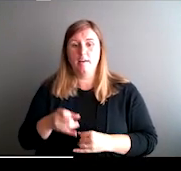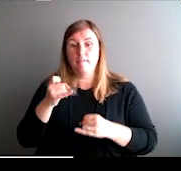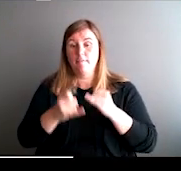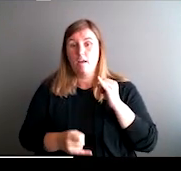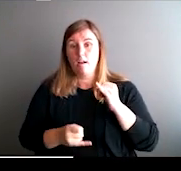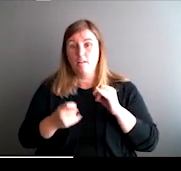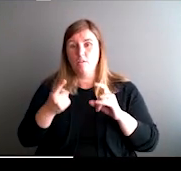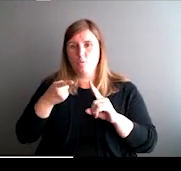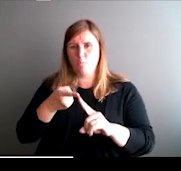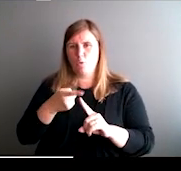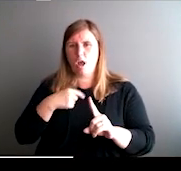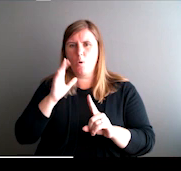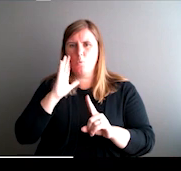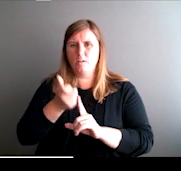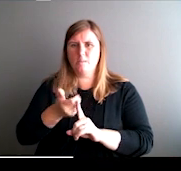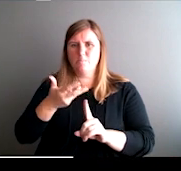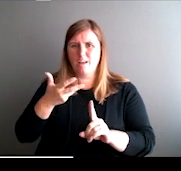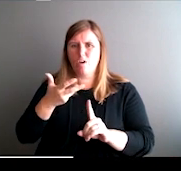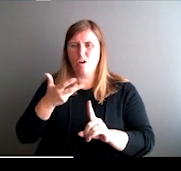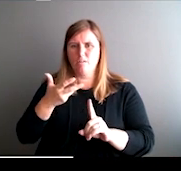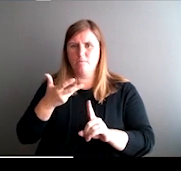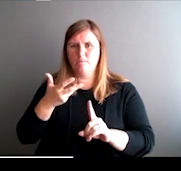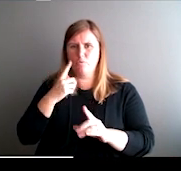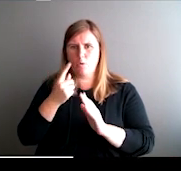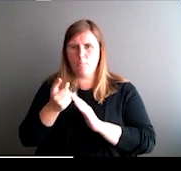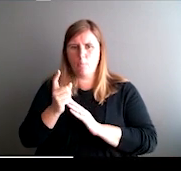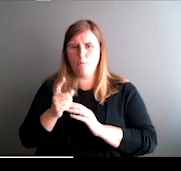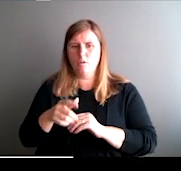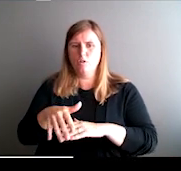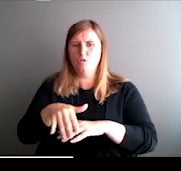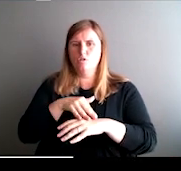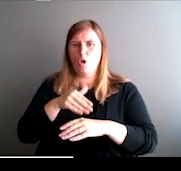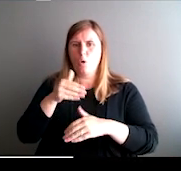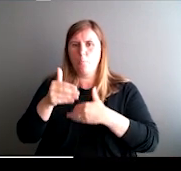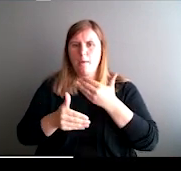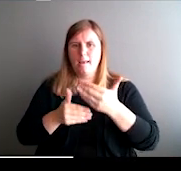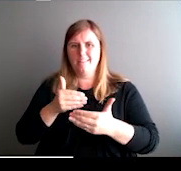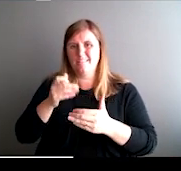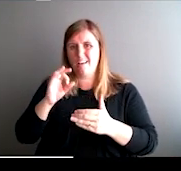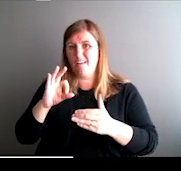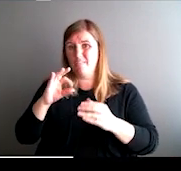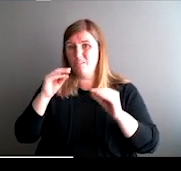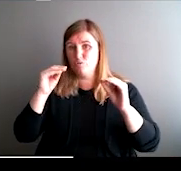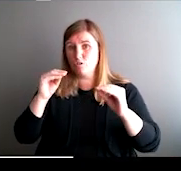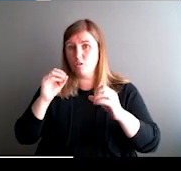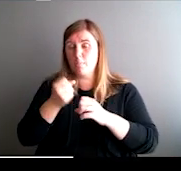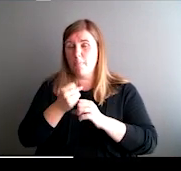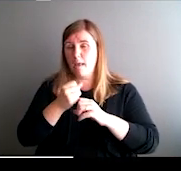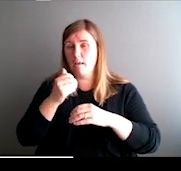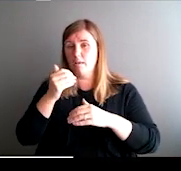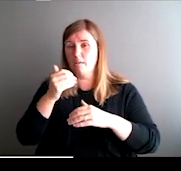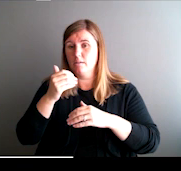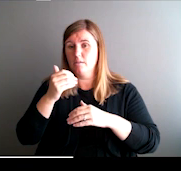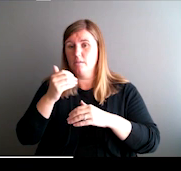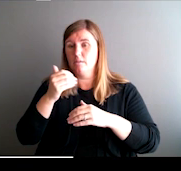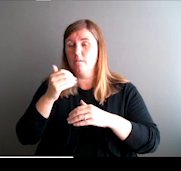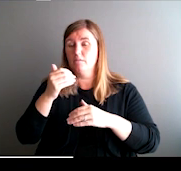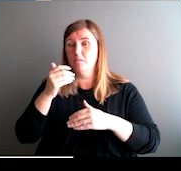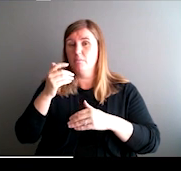this is a point that I'll expand on for a moment here, a slow pace of instruction can make instruction something to be